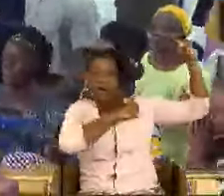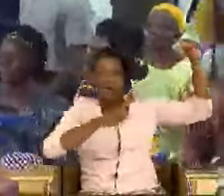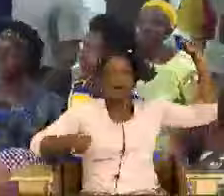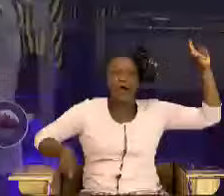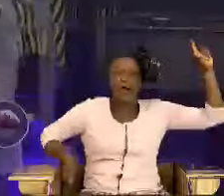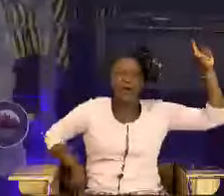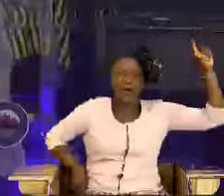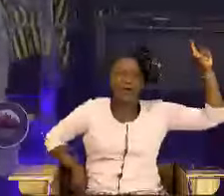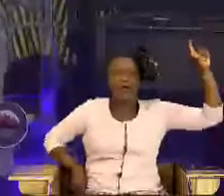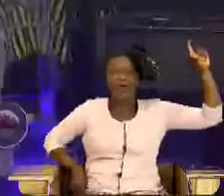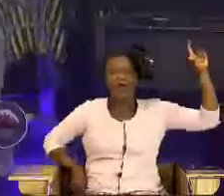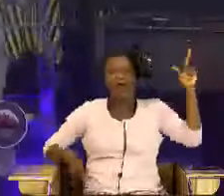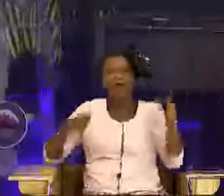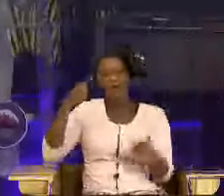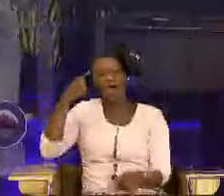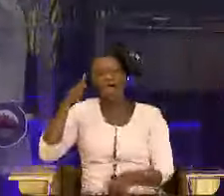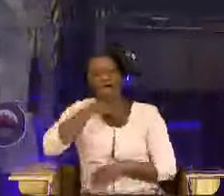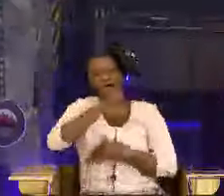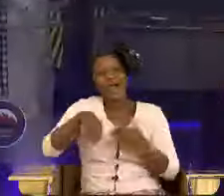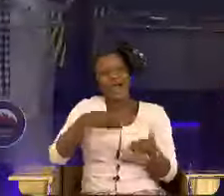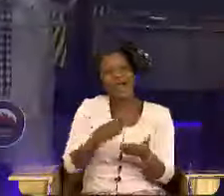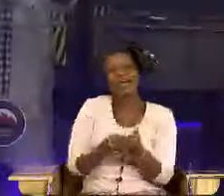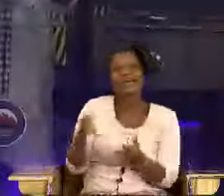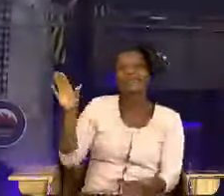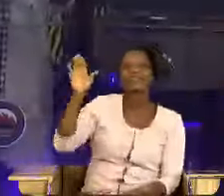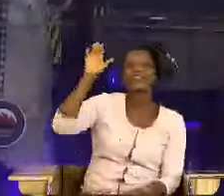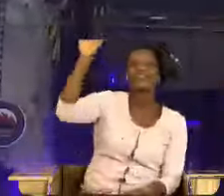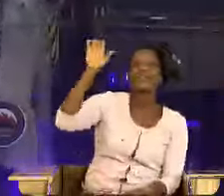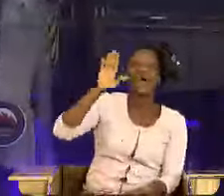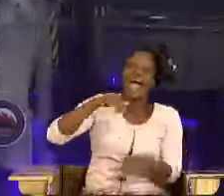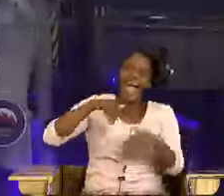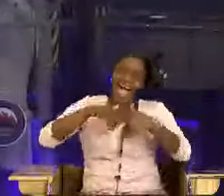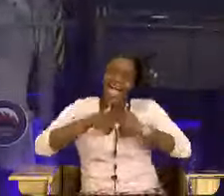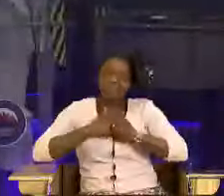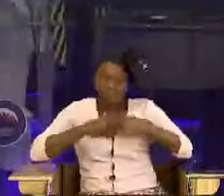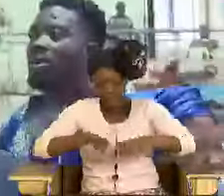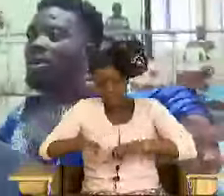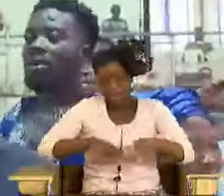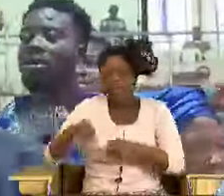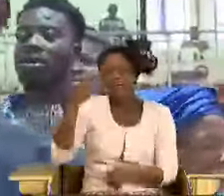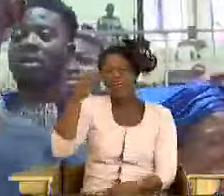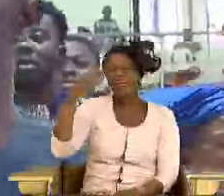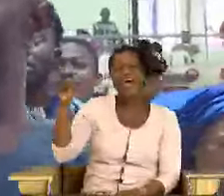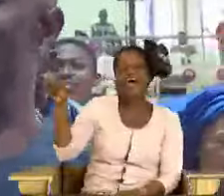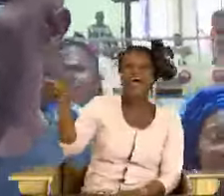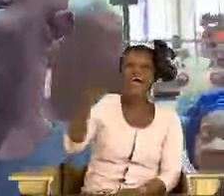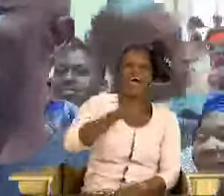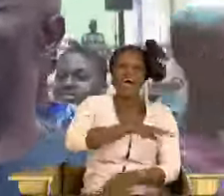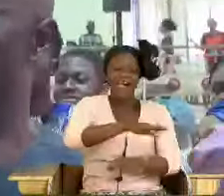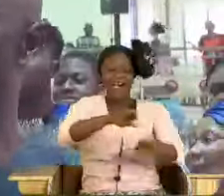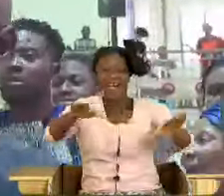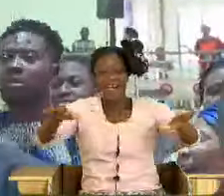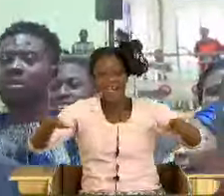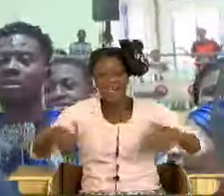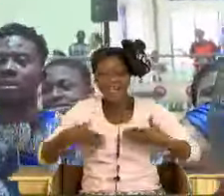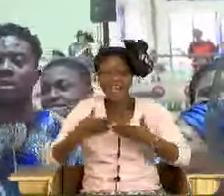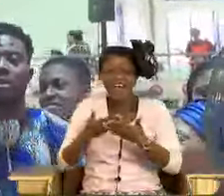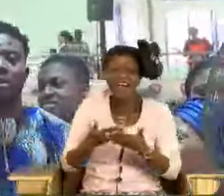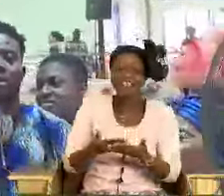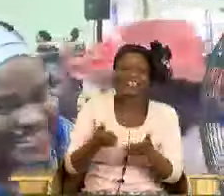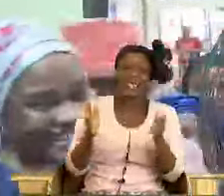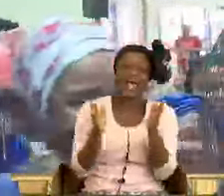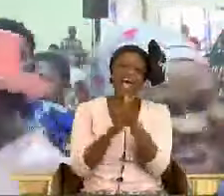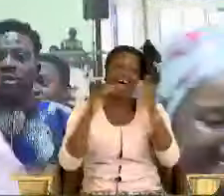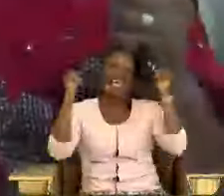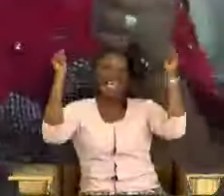Lord for all you have done throughout the 70 days